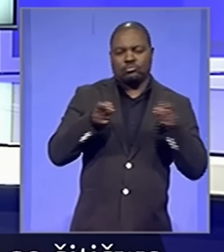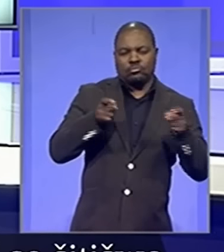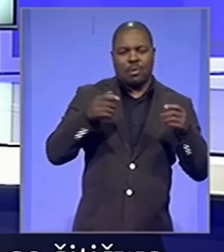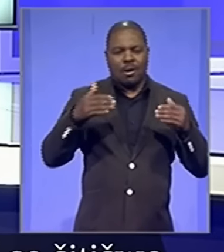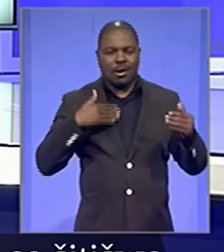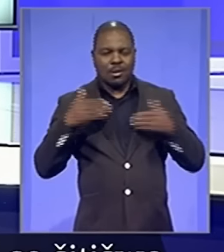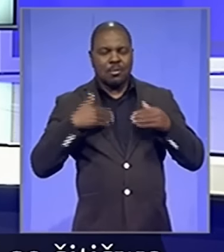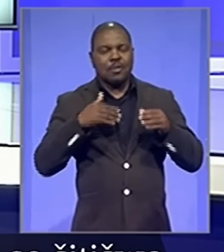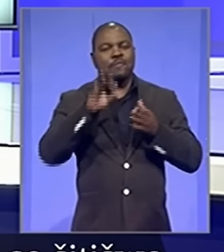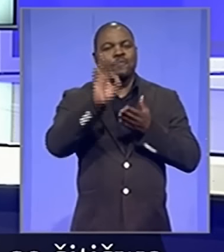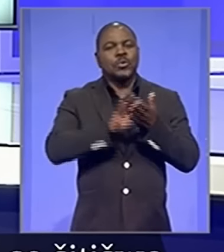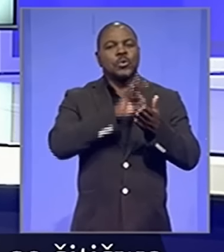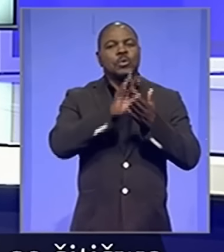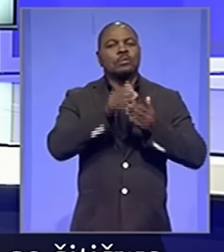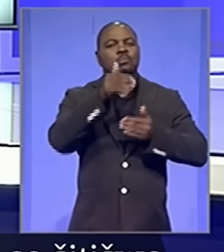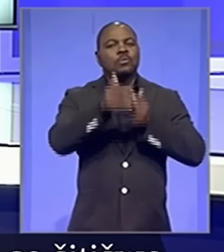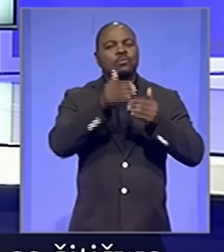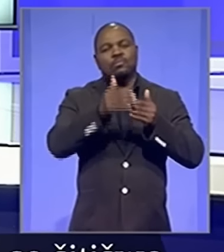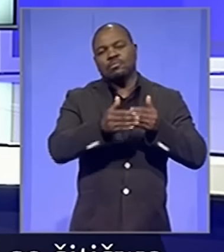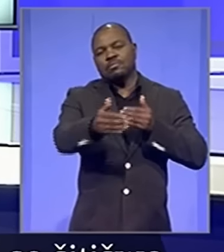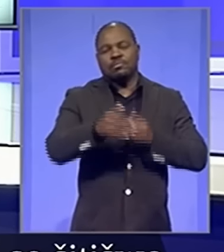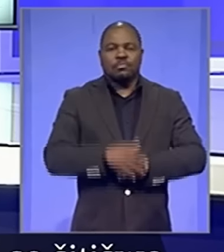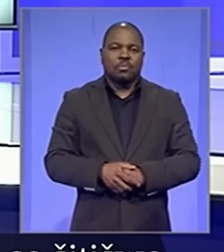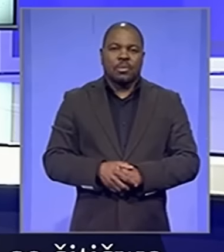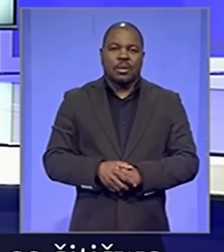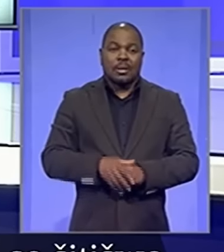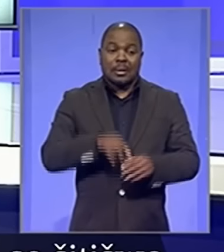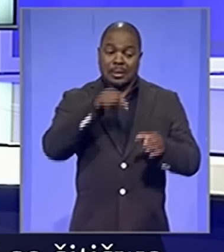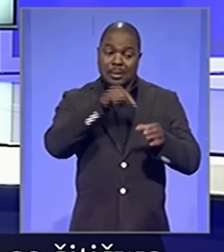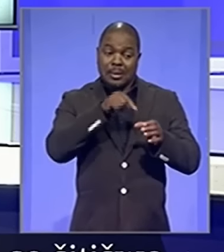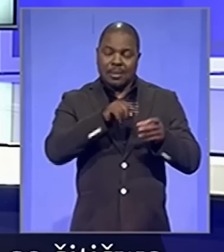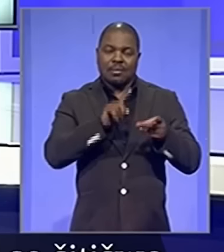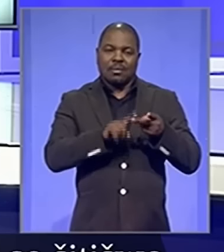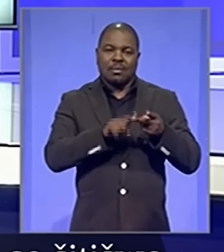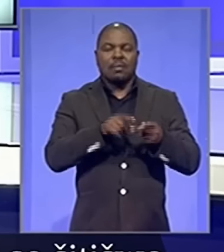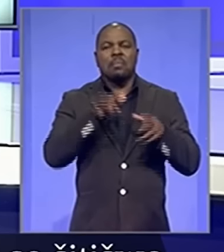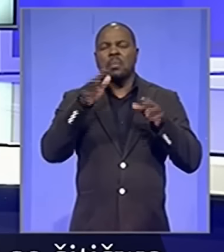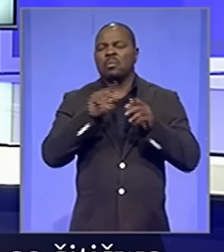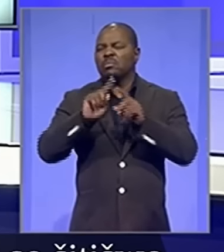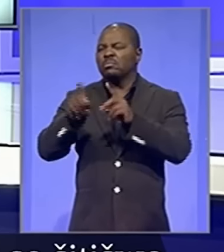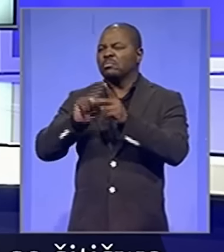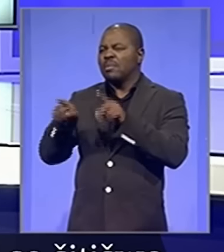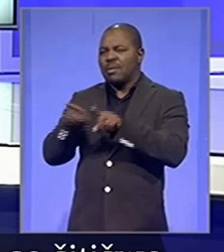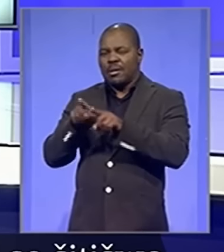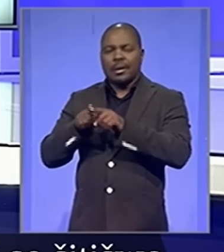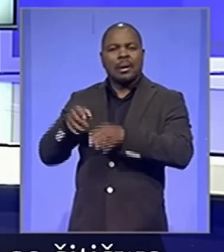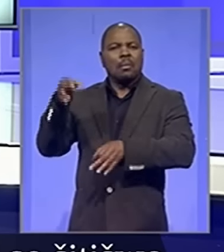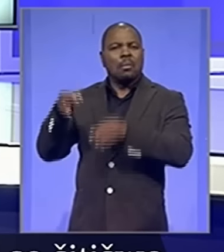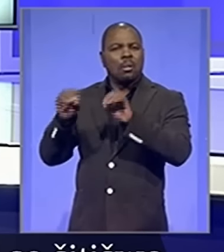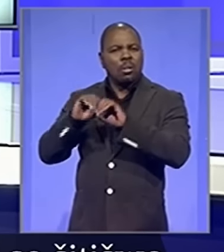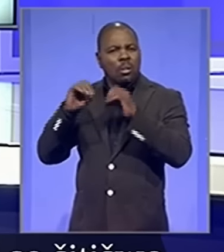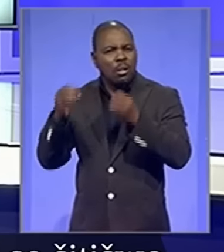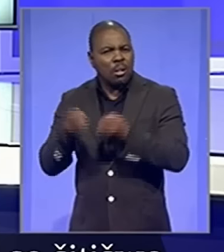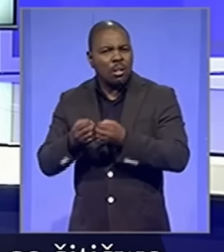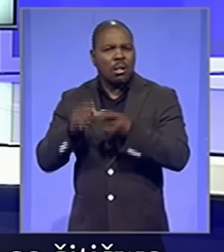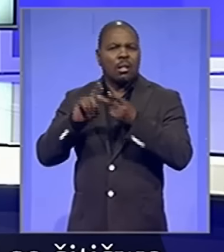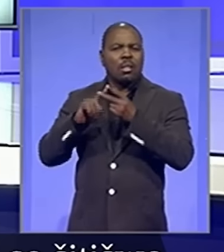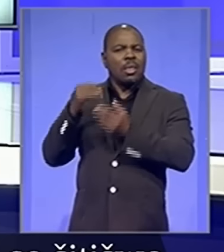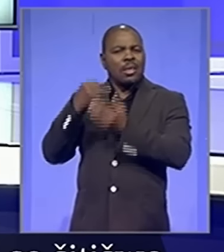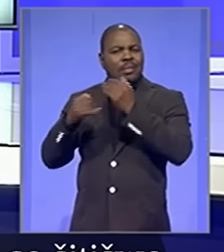tshepidišo ya dikgetho nakong ya dikgetho. E tla ba gape lefelo leo ba kgathatema ba go swana le mekgatlo ya